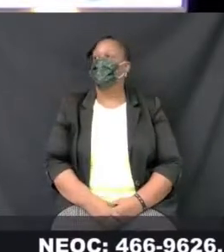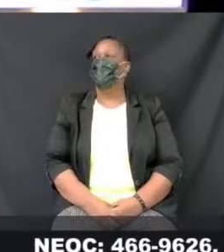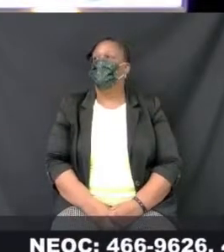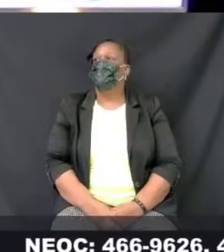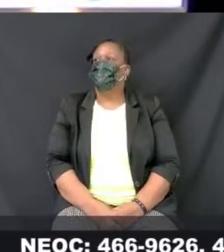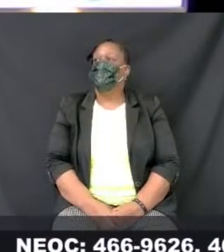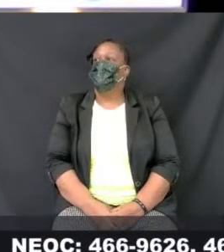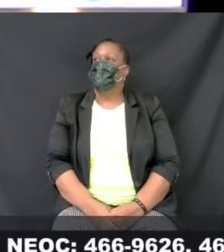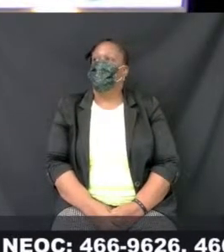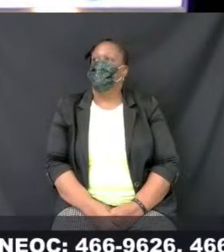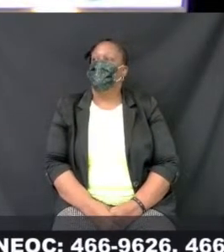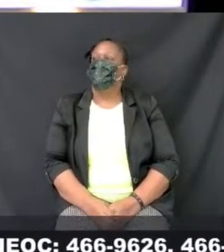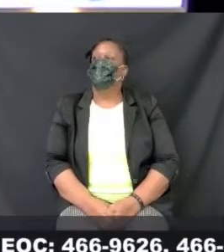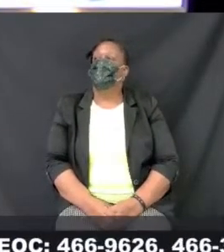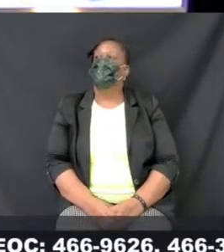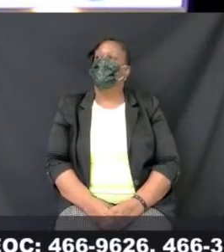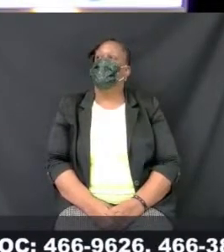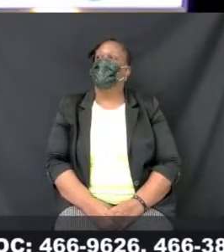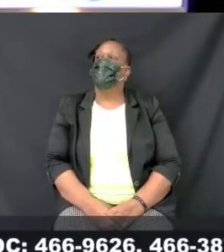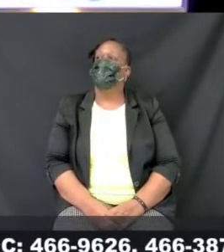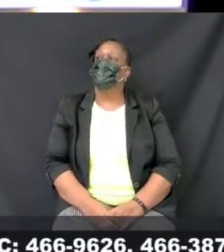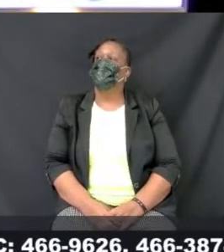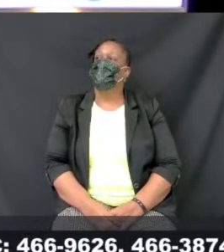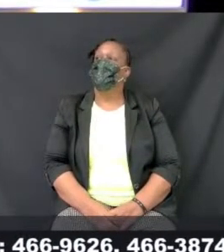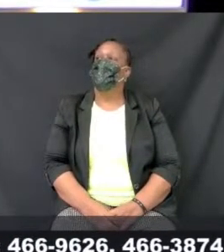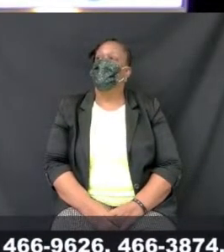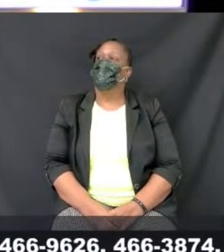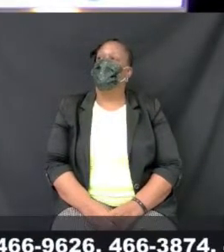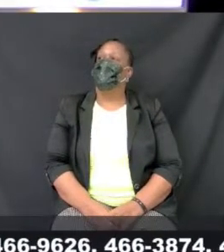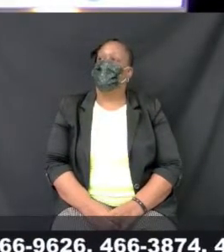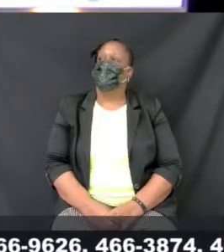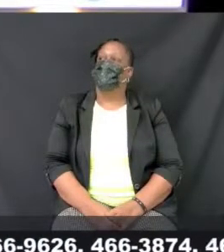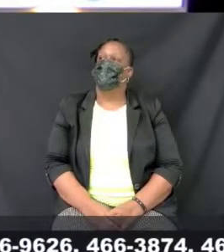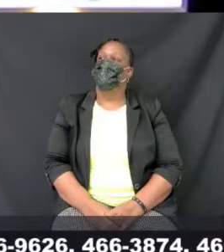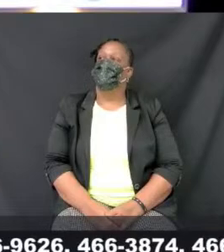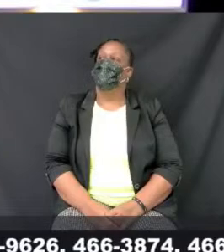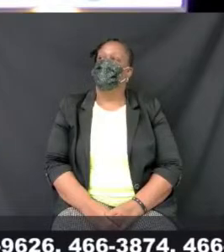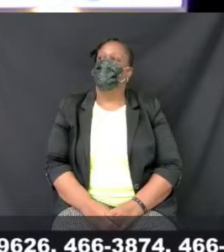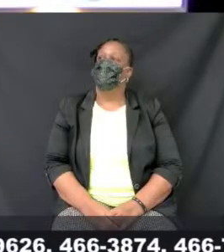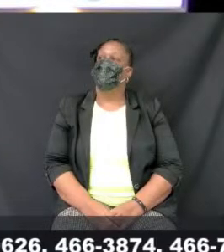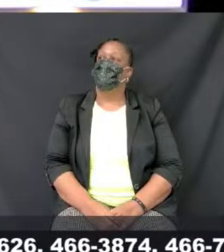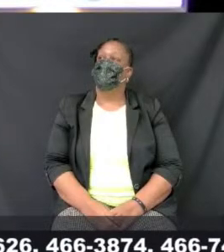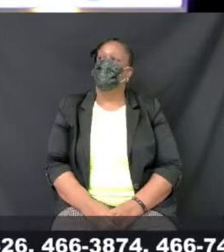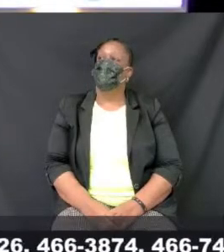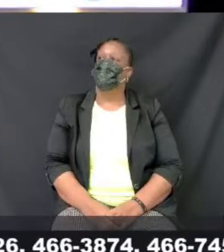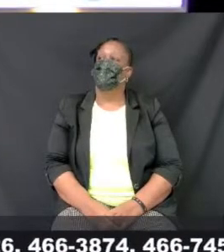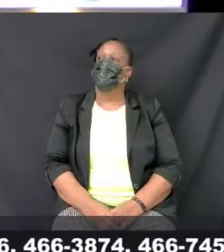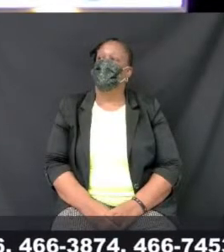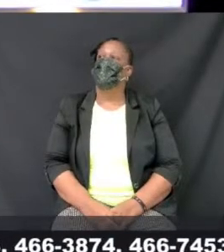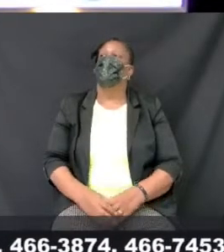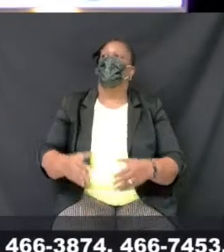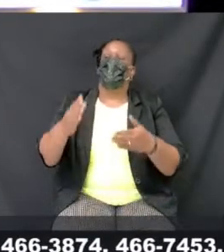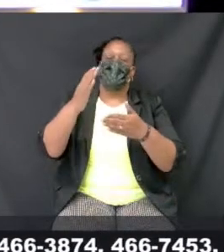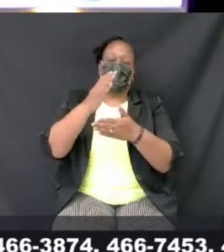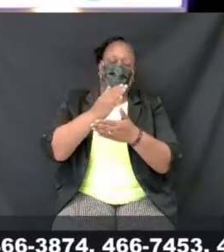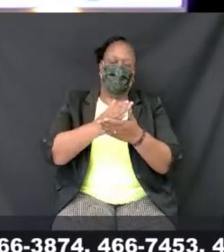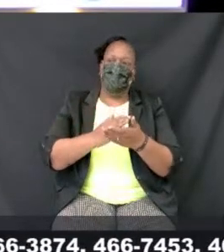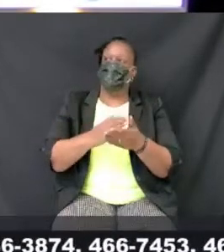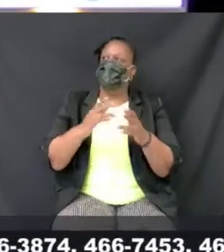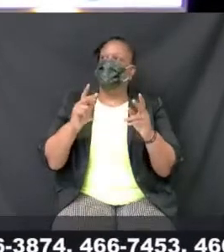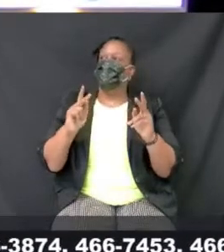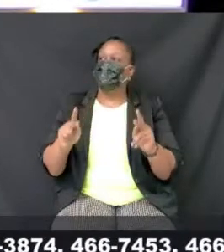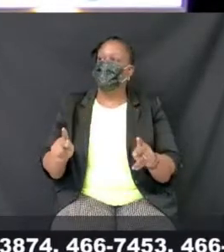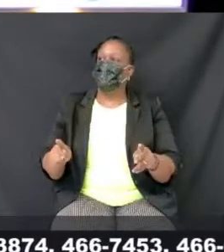Now, I know that I've seen persons posting things online and circulating on social media about symptoms related to the common